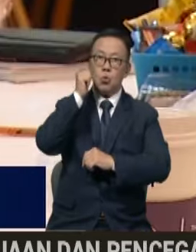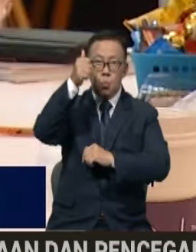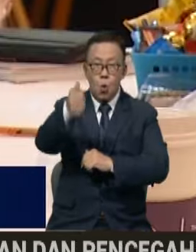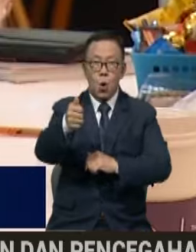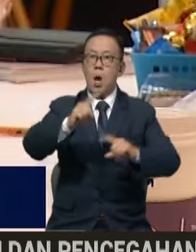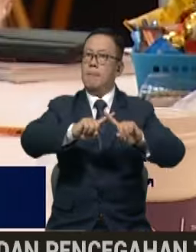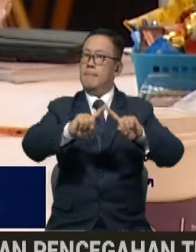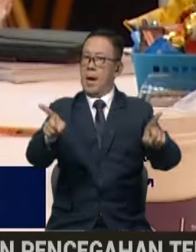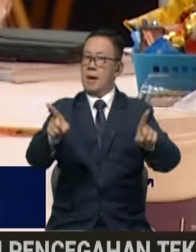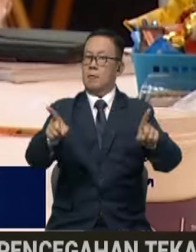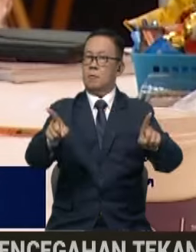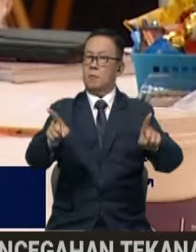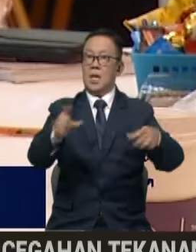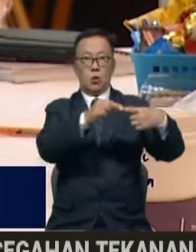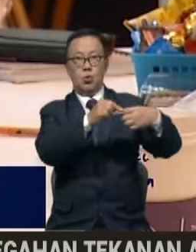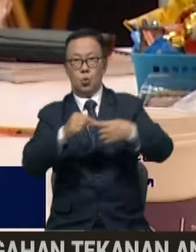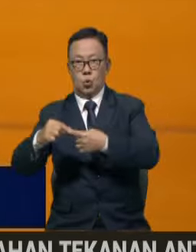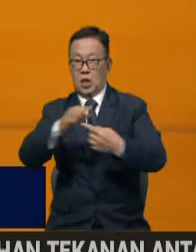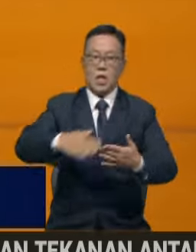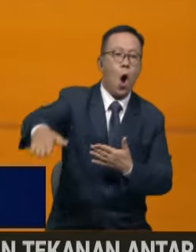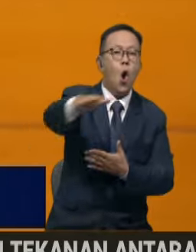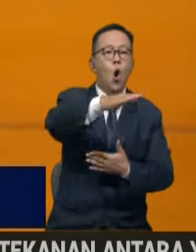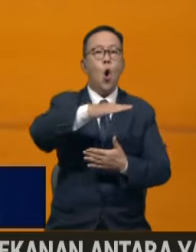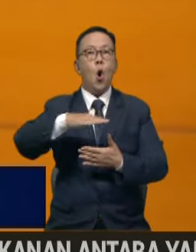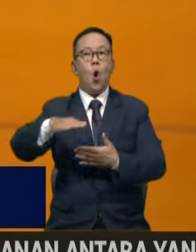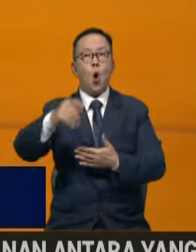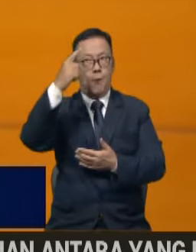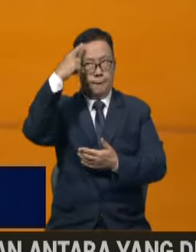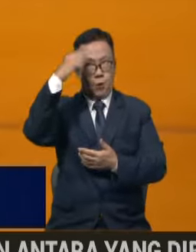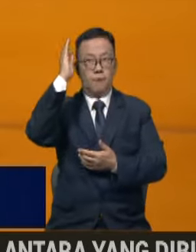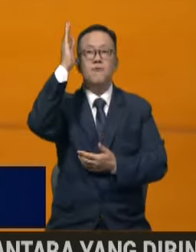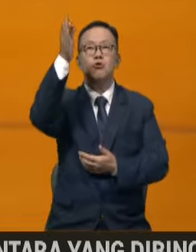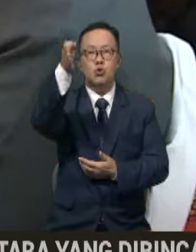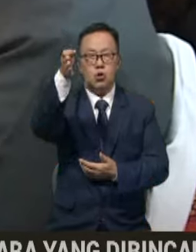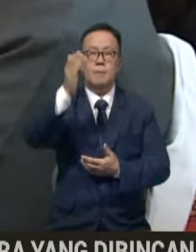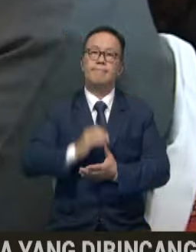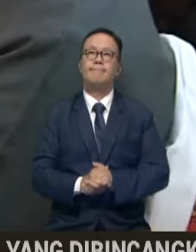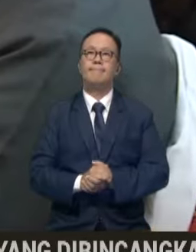who are poised to lead us toward a brighter, more inclusive future.